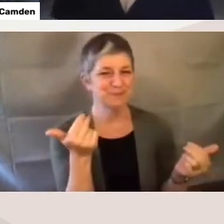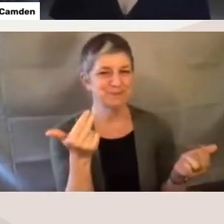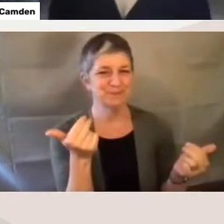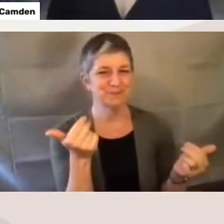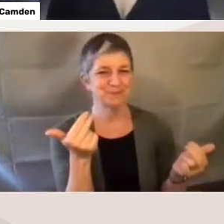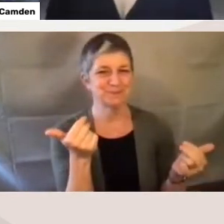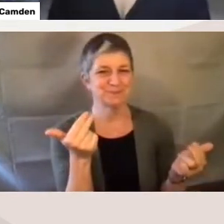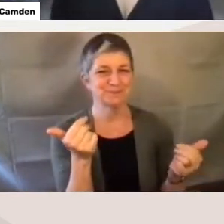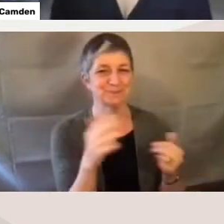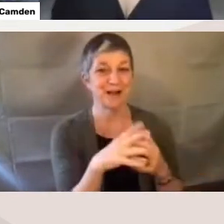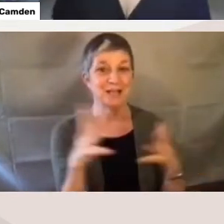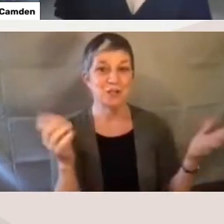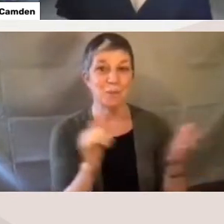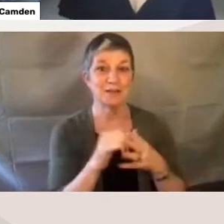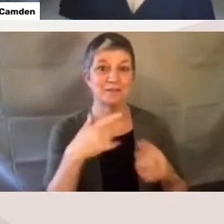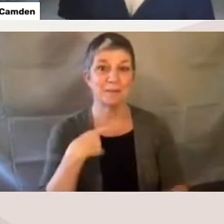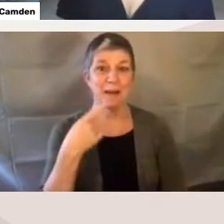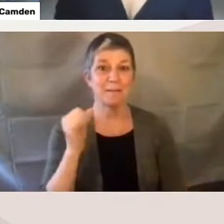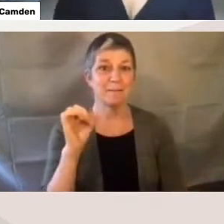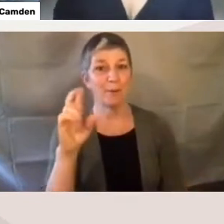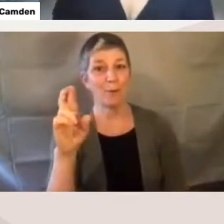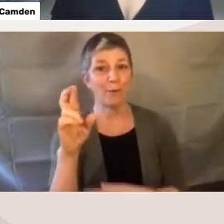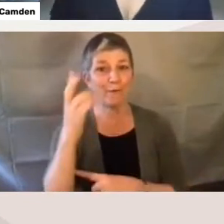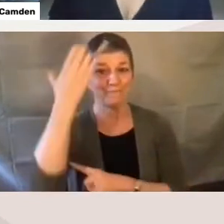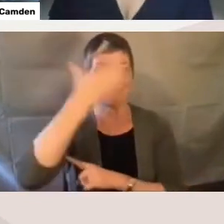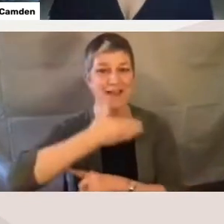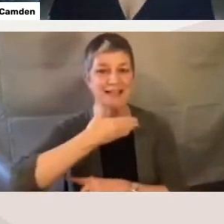other question. So much for my poker face.